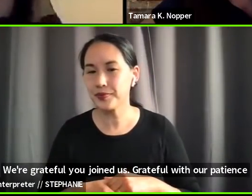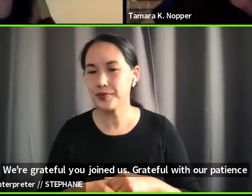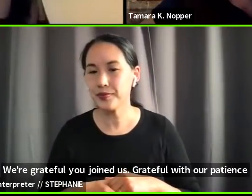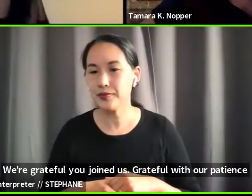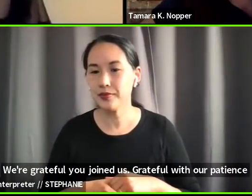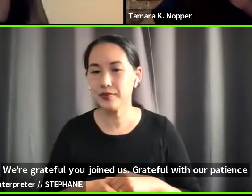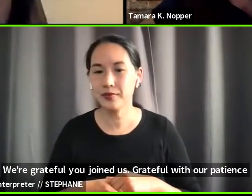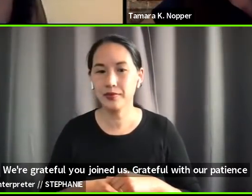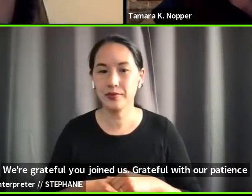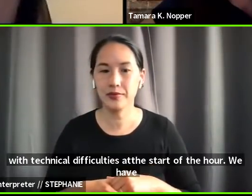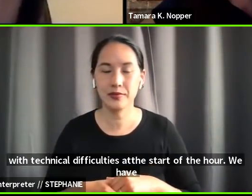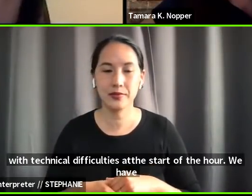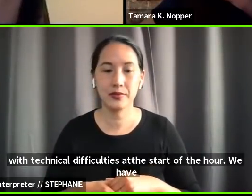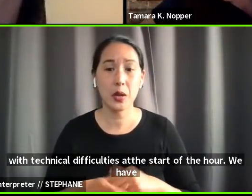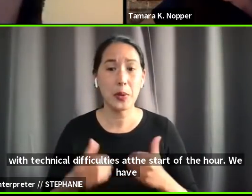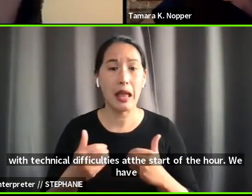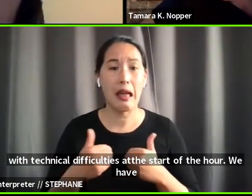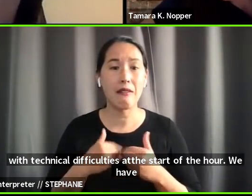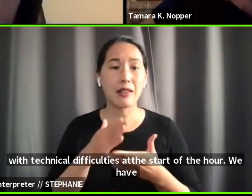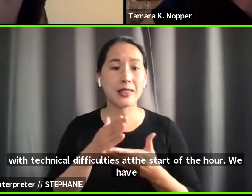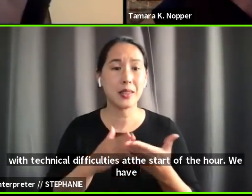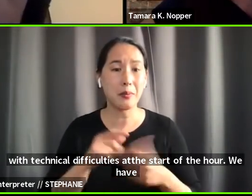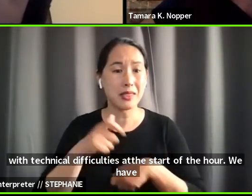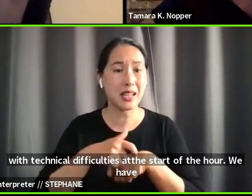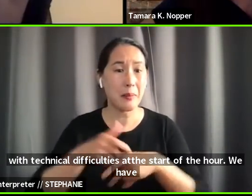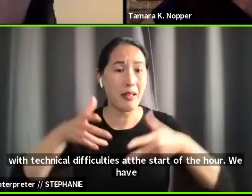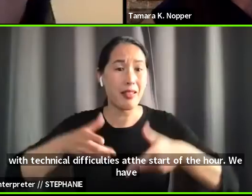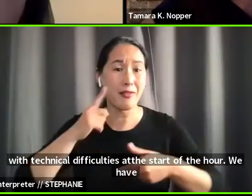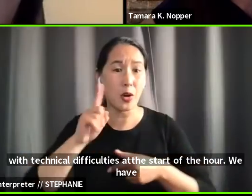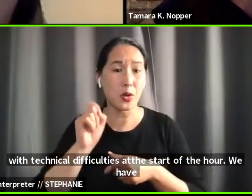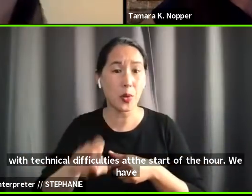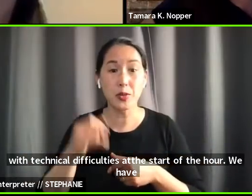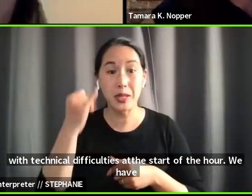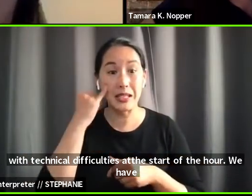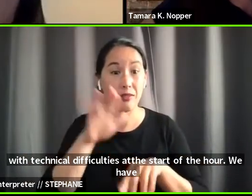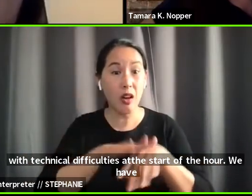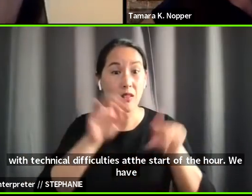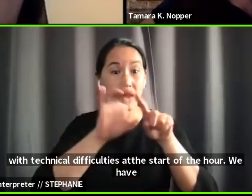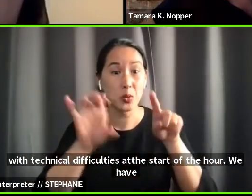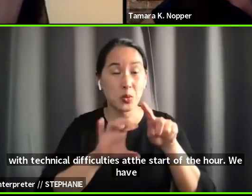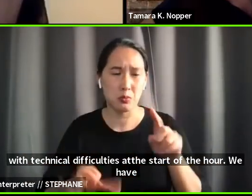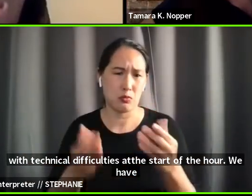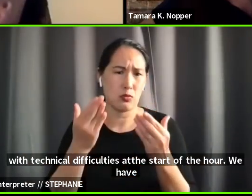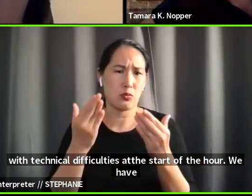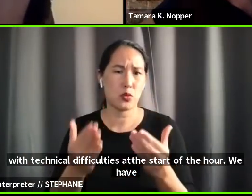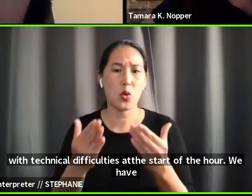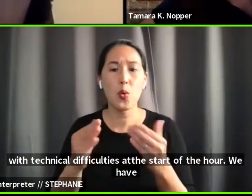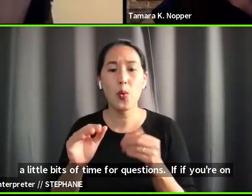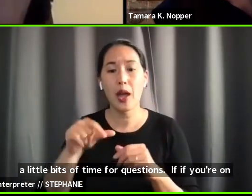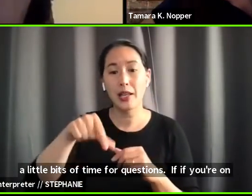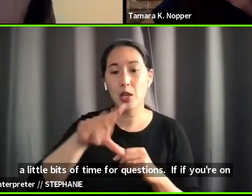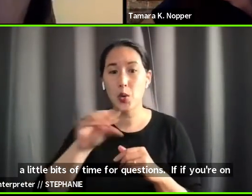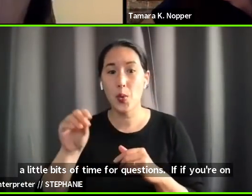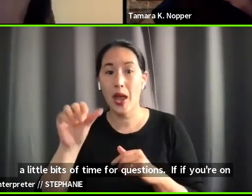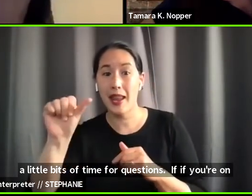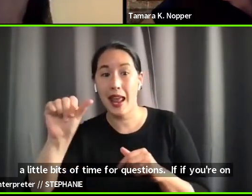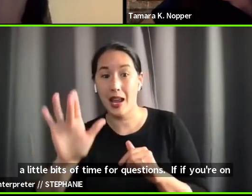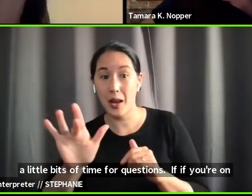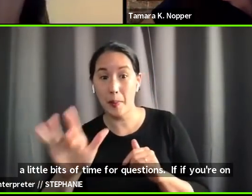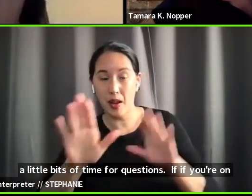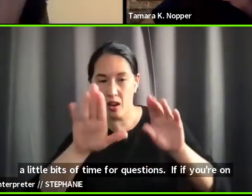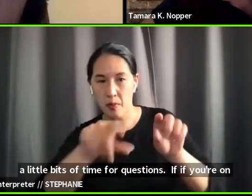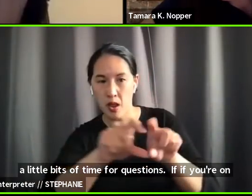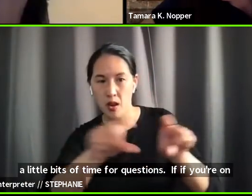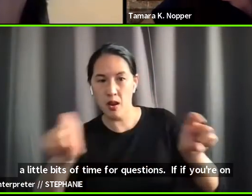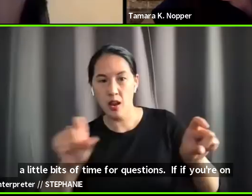a little bit of time for questions. If you're on Zoom, you can drop questions into the Q&A button at the bottom of your screen. If